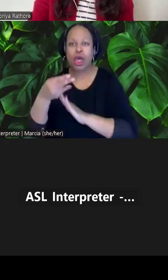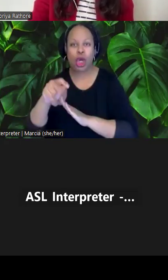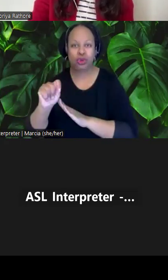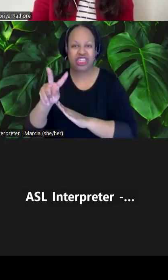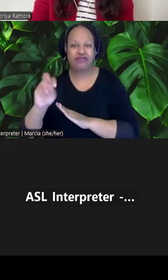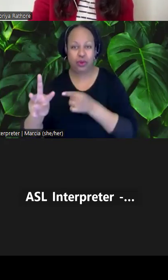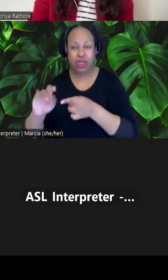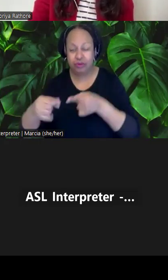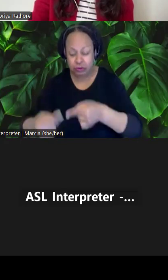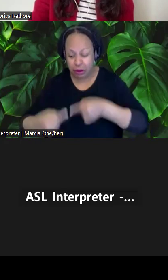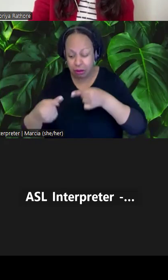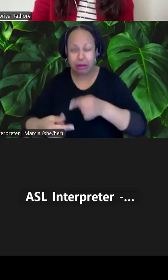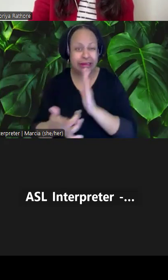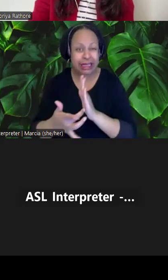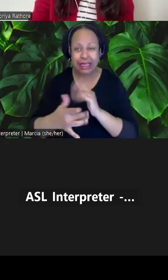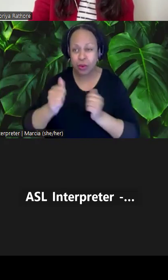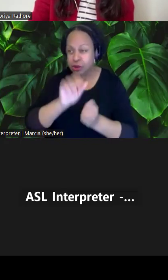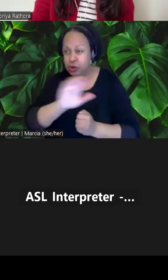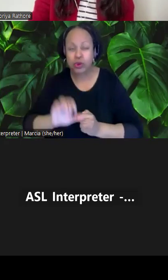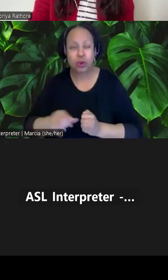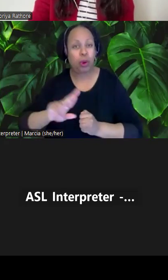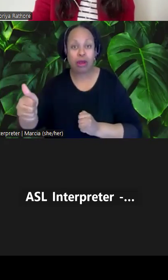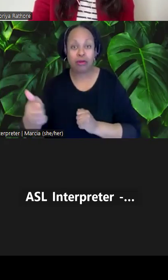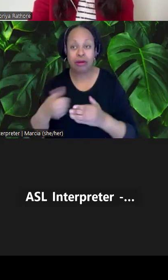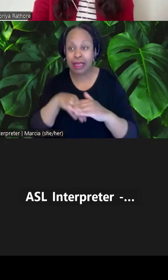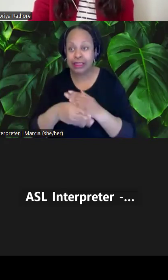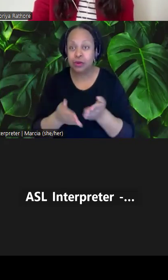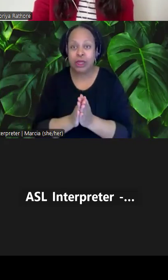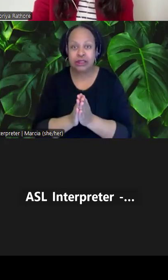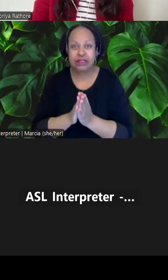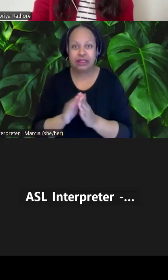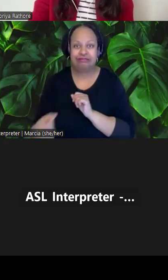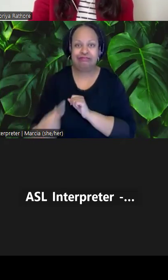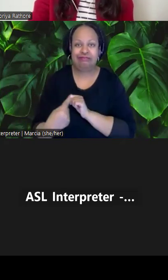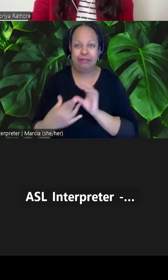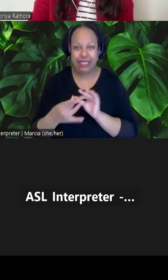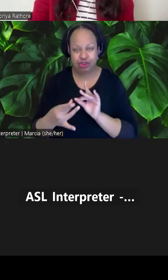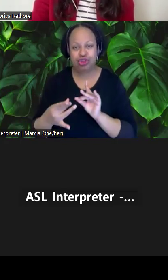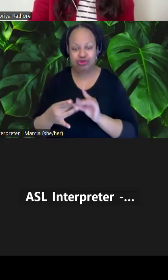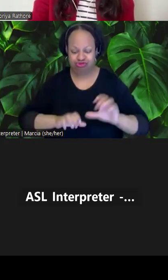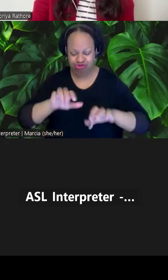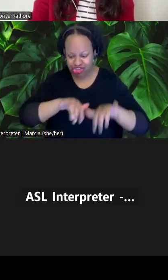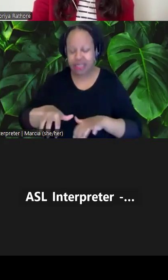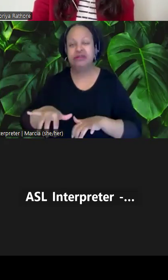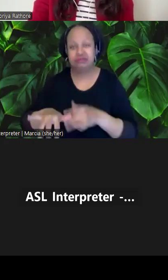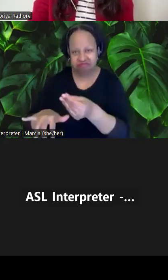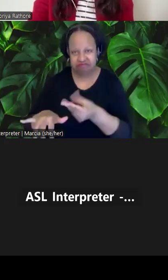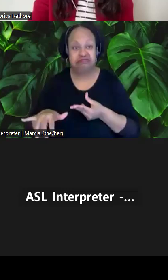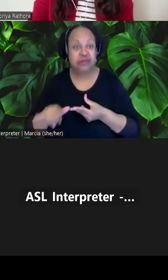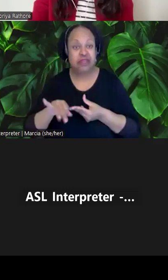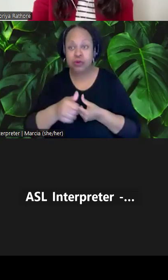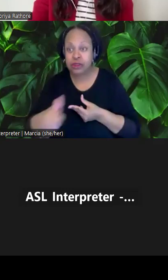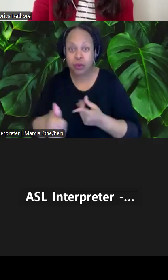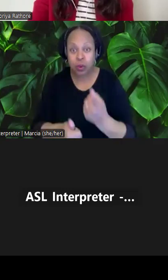with this or you have another access request, please just message us in the chat. And if you have questions about